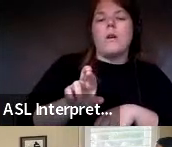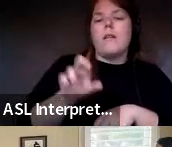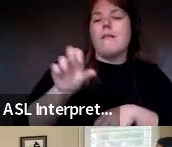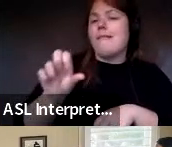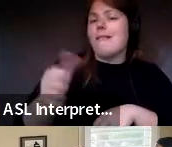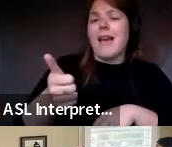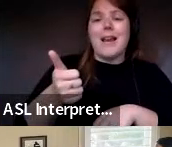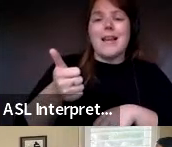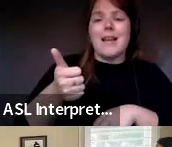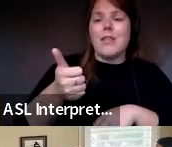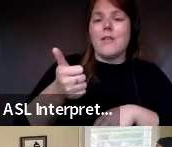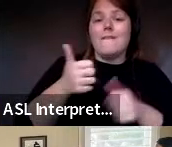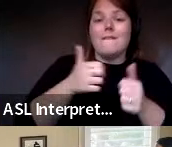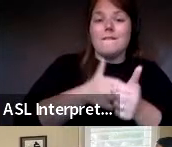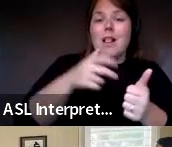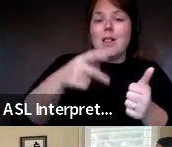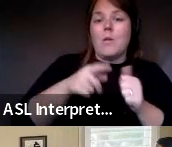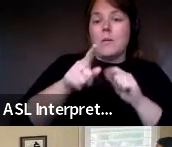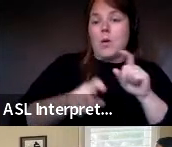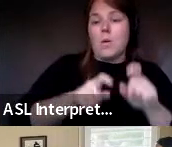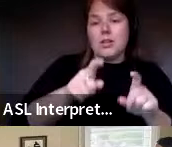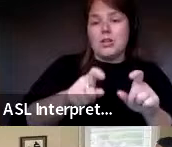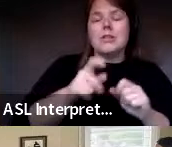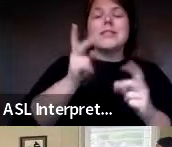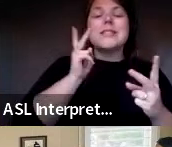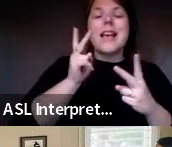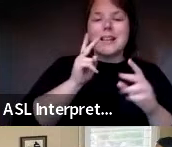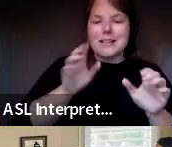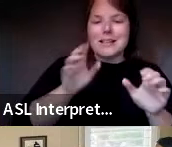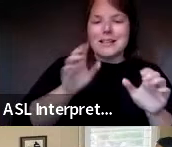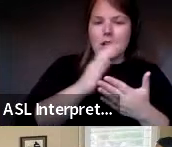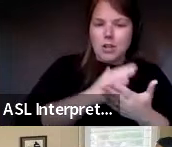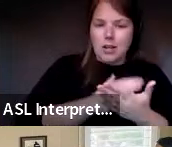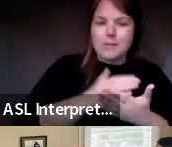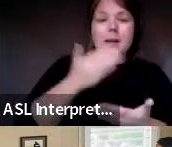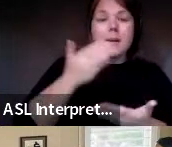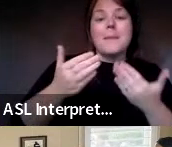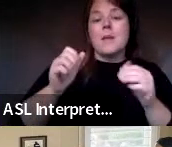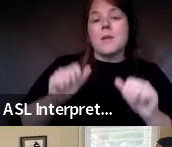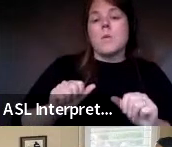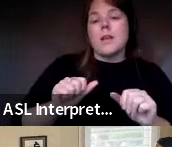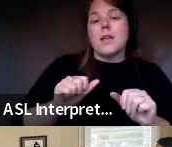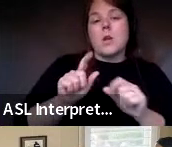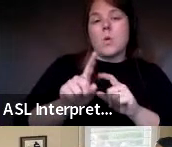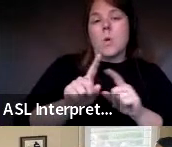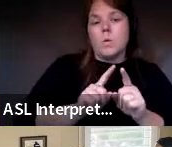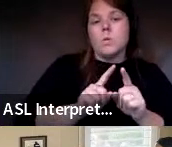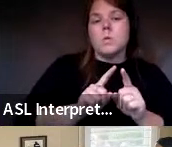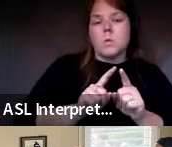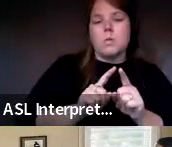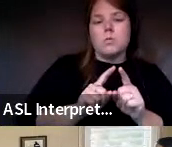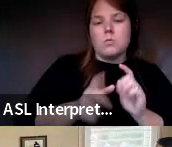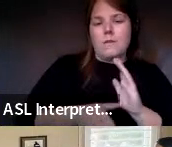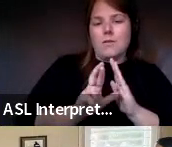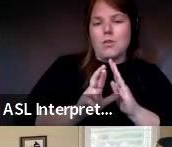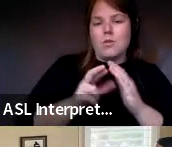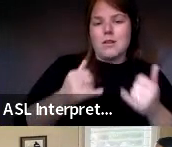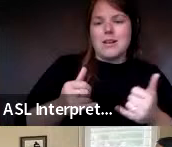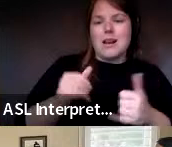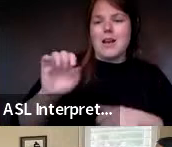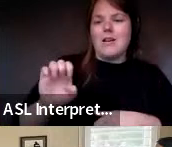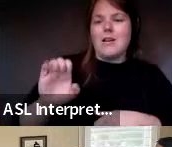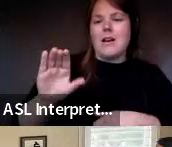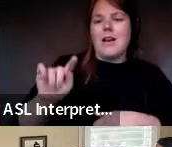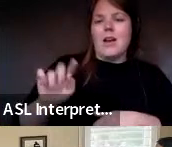other follow-up questions. I see these action items. Maybe we can also just make sure, I'm going to go through right now as we hear Hector's question